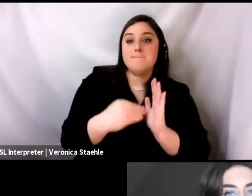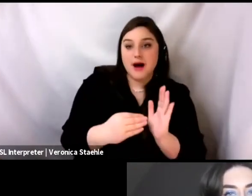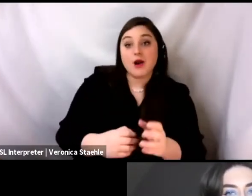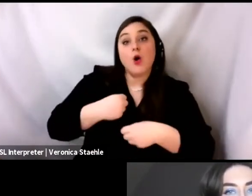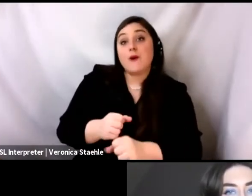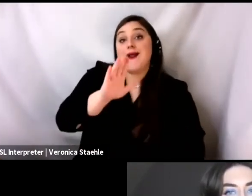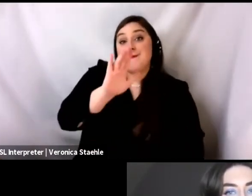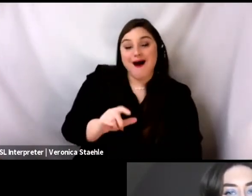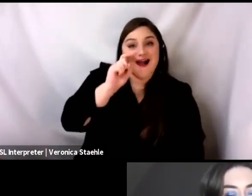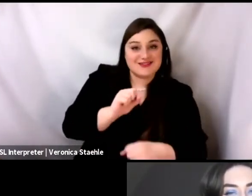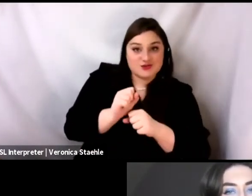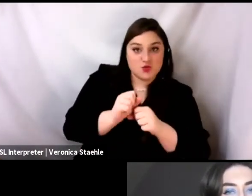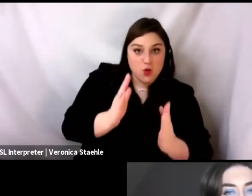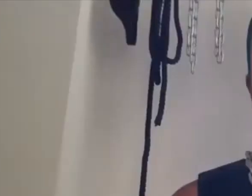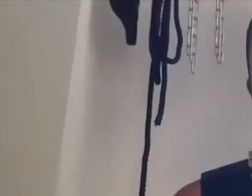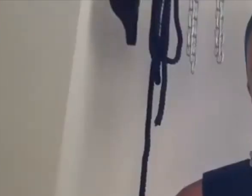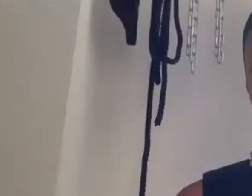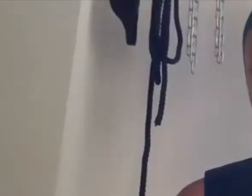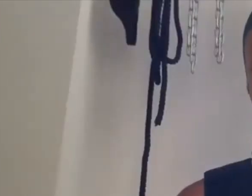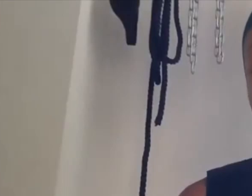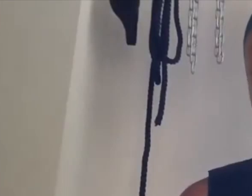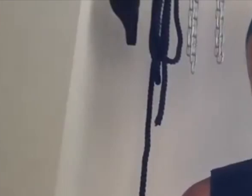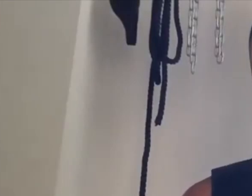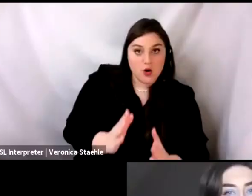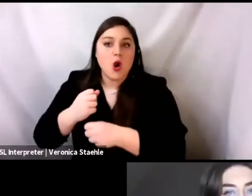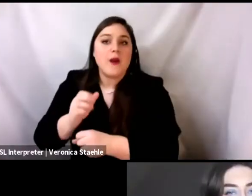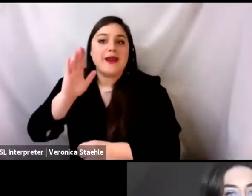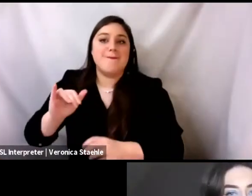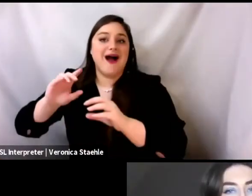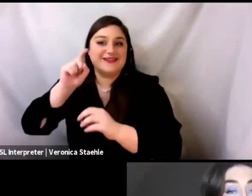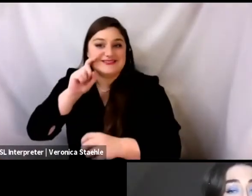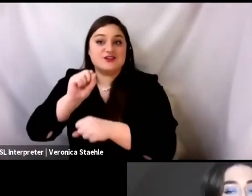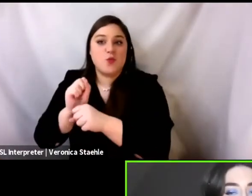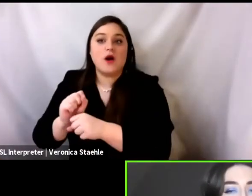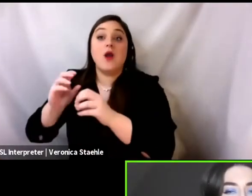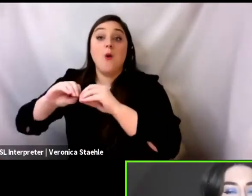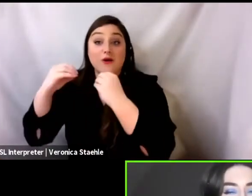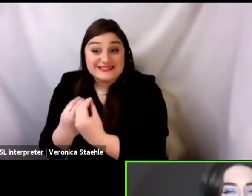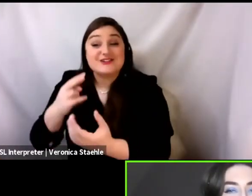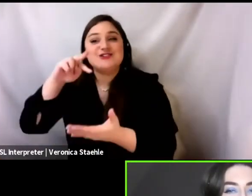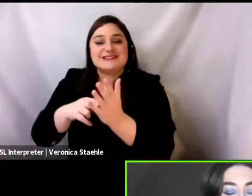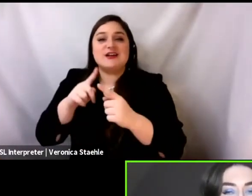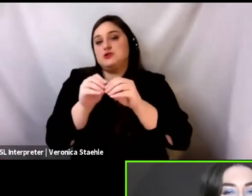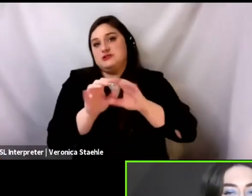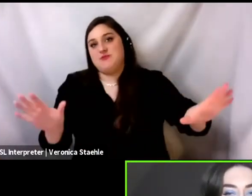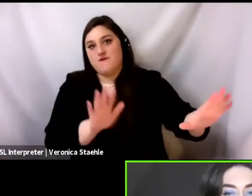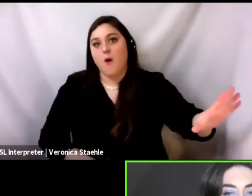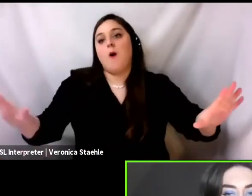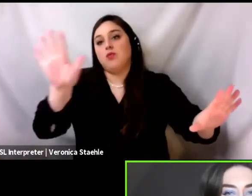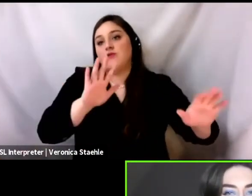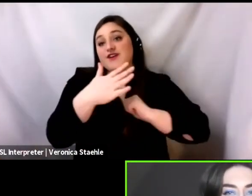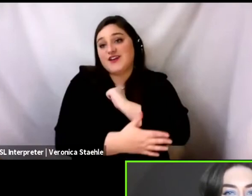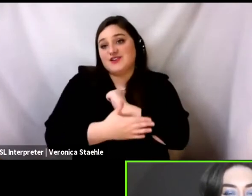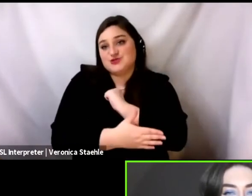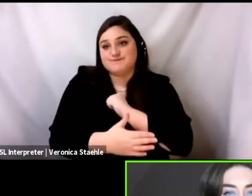sex work-based organization that we hope to spread across the nation. It's really exciting and inspiring to chat with you,